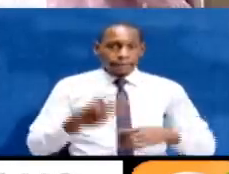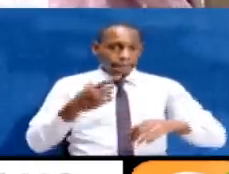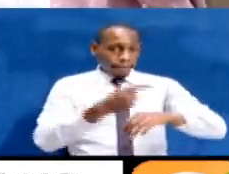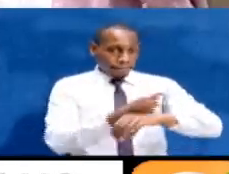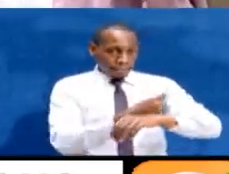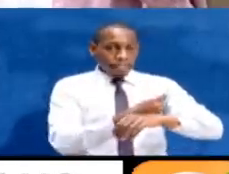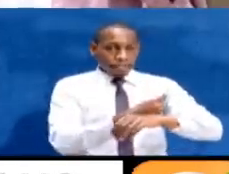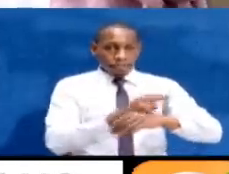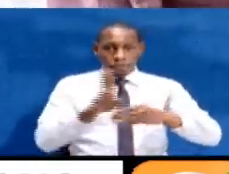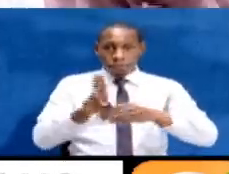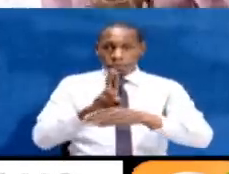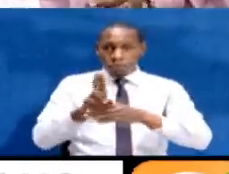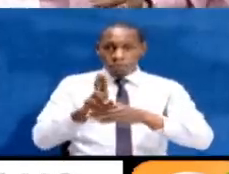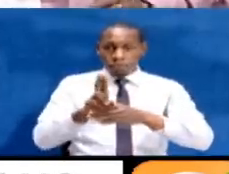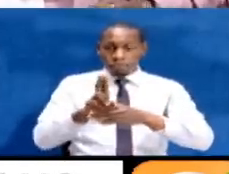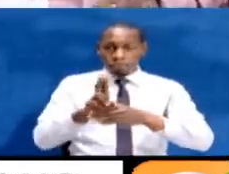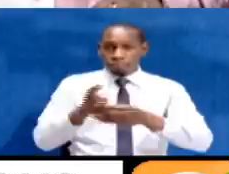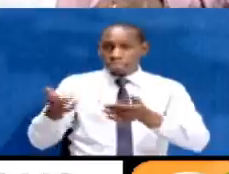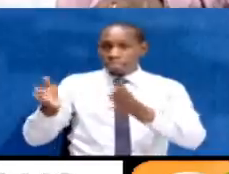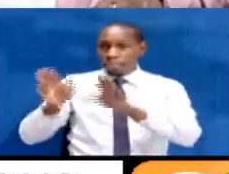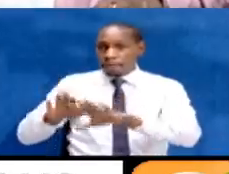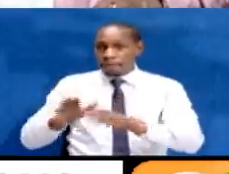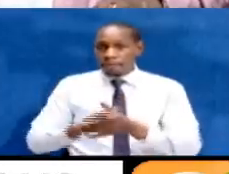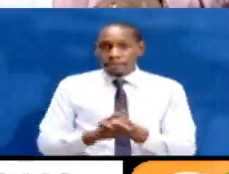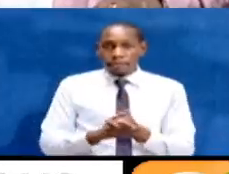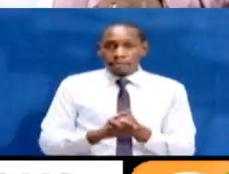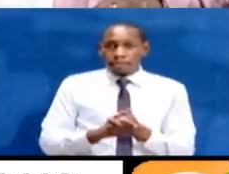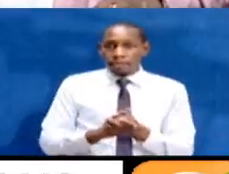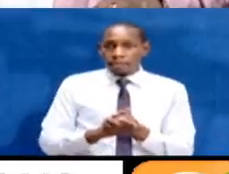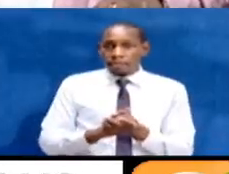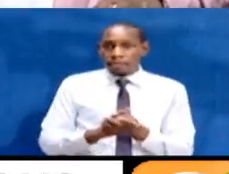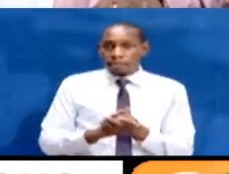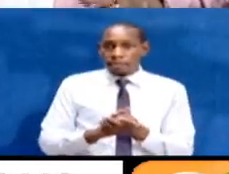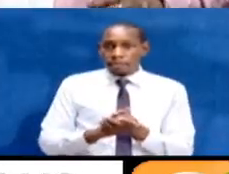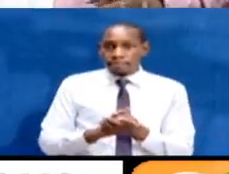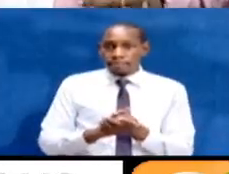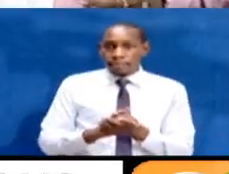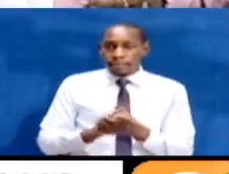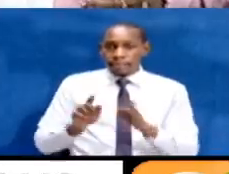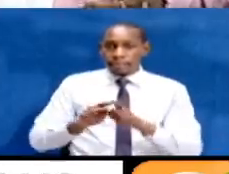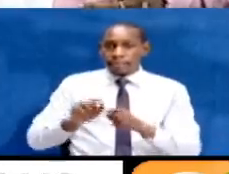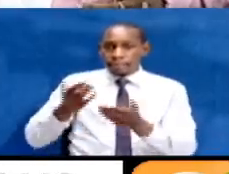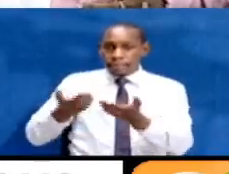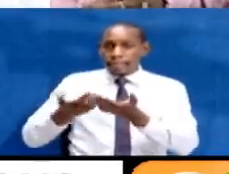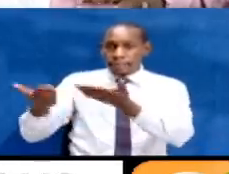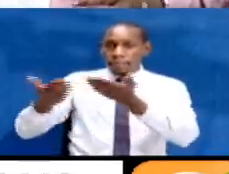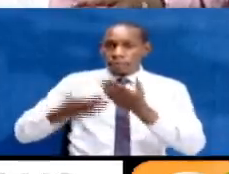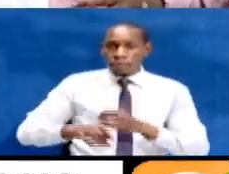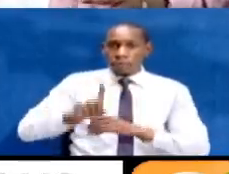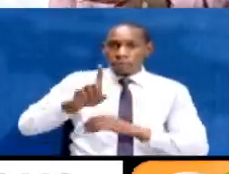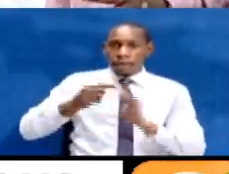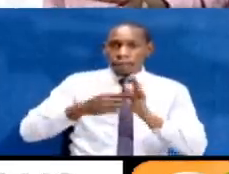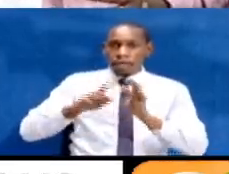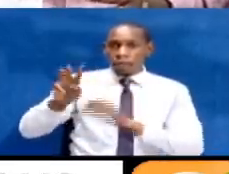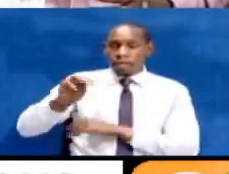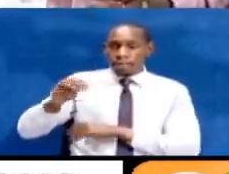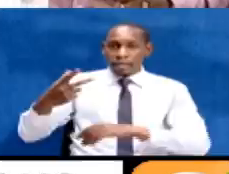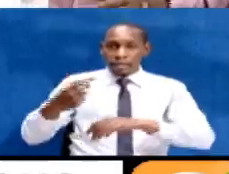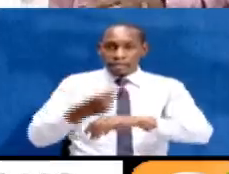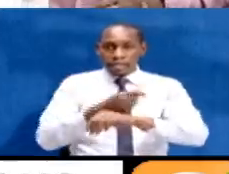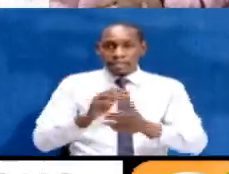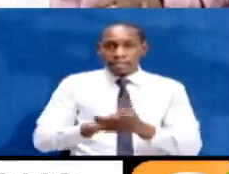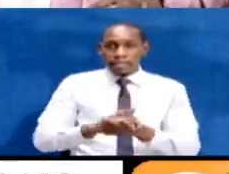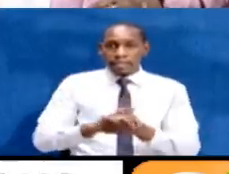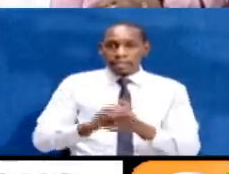expire, I think, in the next 3 months or so, and we do not want to have brought in 1.1 million vaccines and have half of